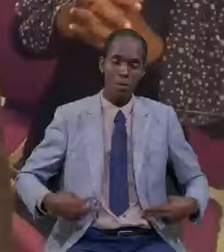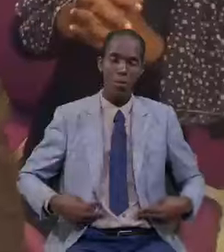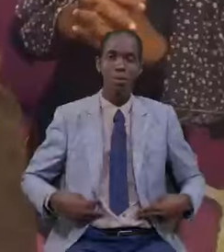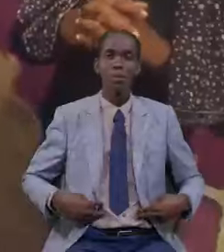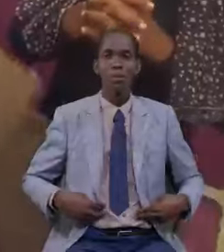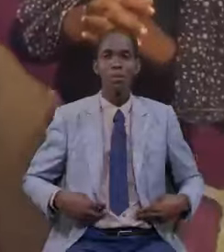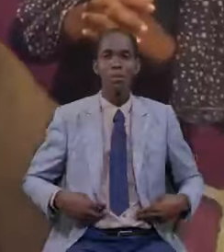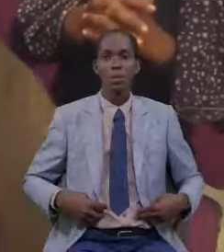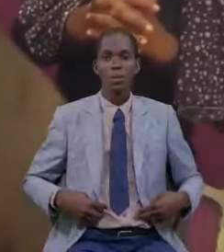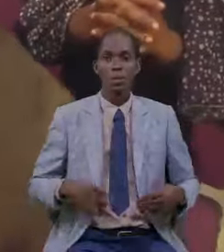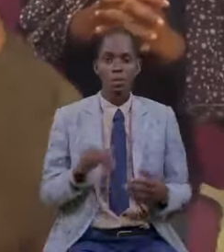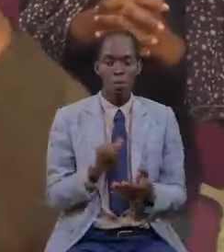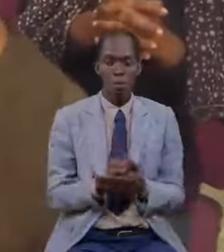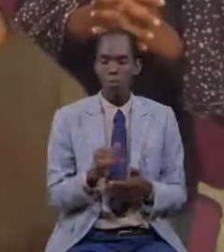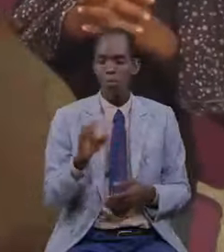domestic,